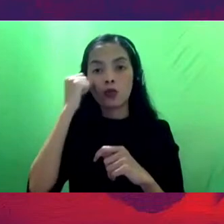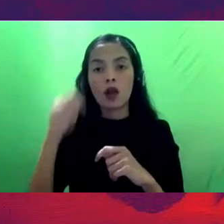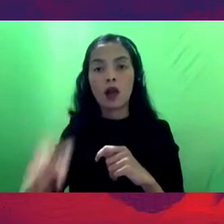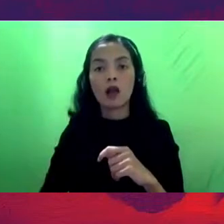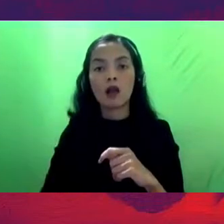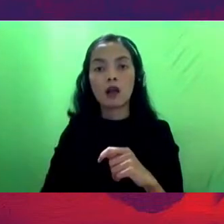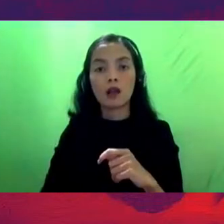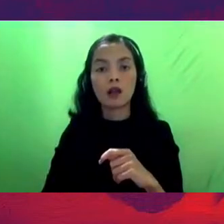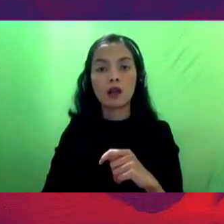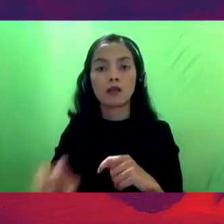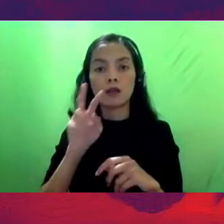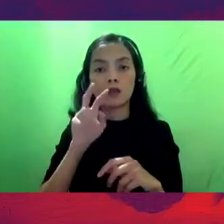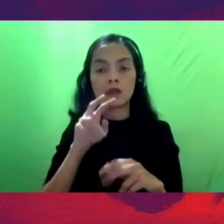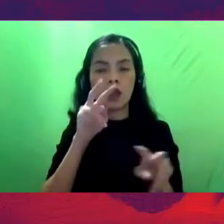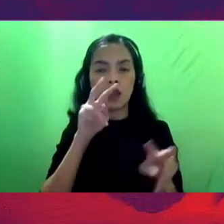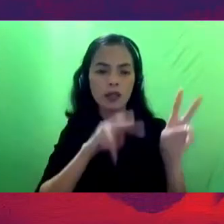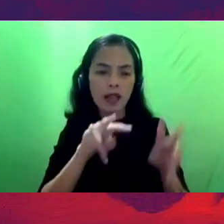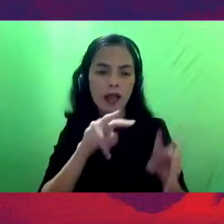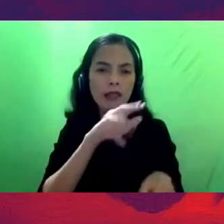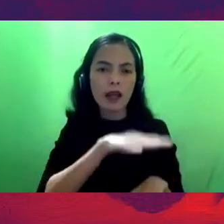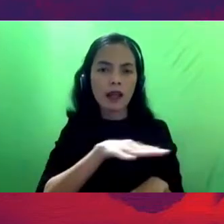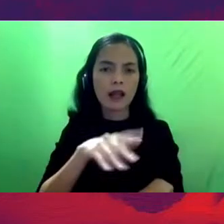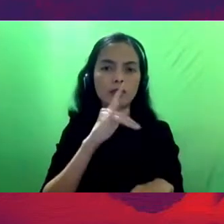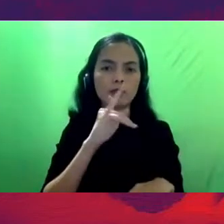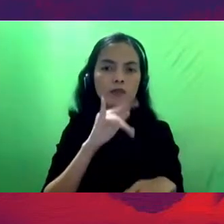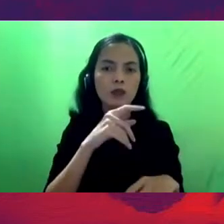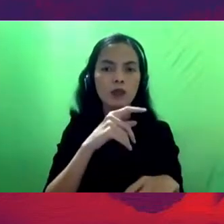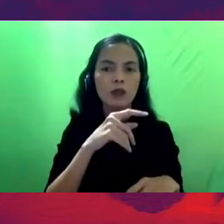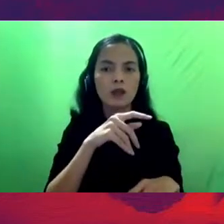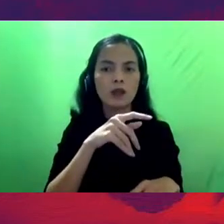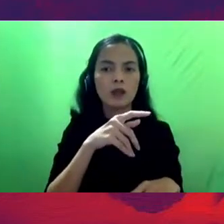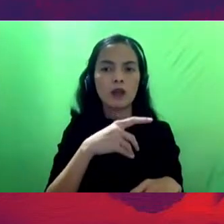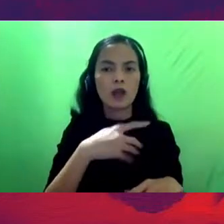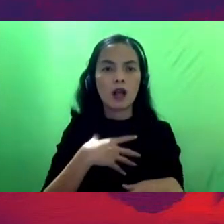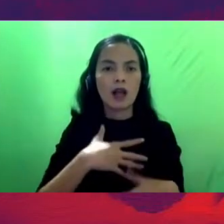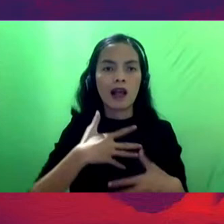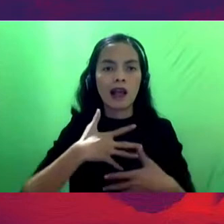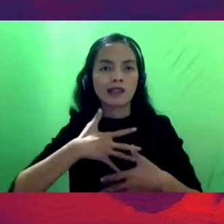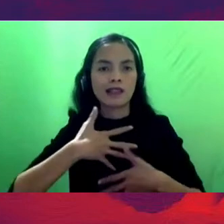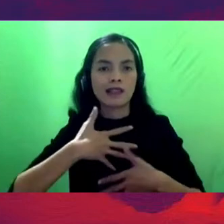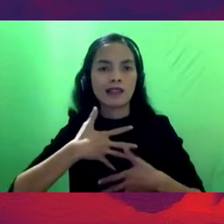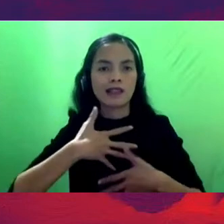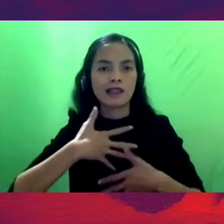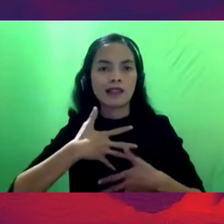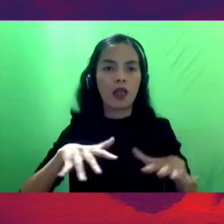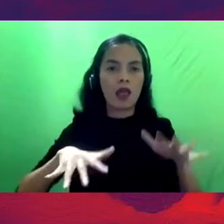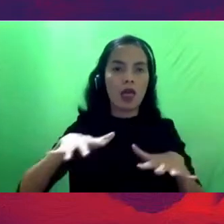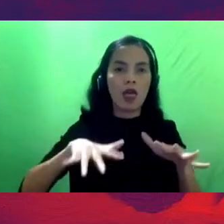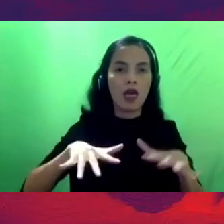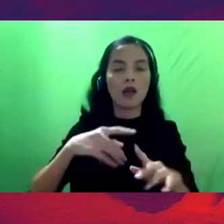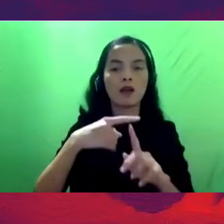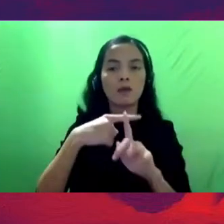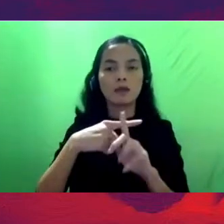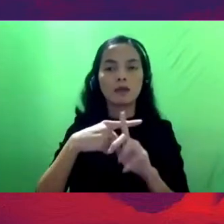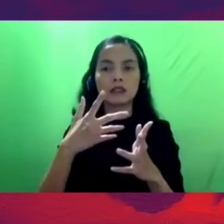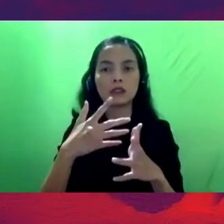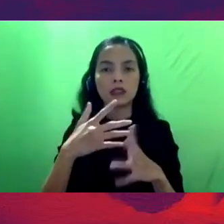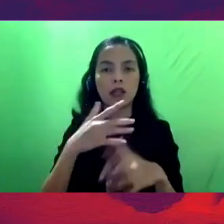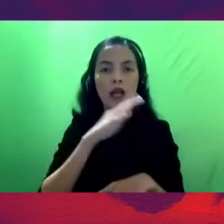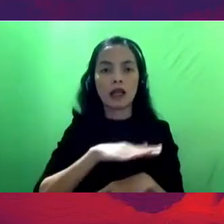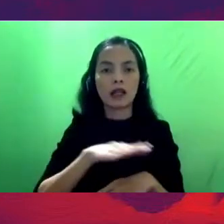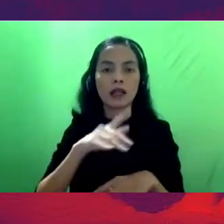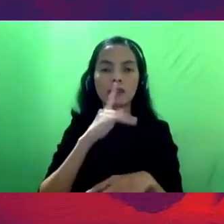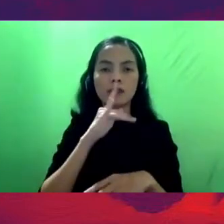in a stage of anxiety and also getting, angry almost all the time because sometimes they are